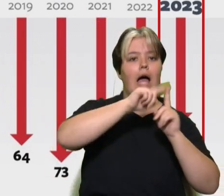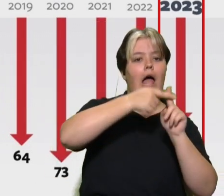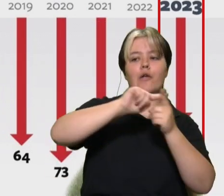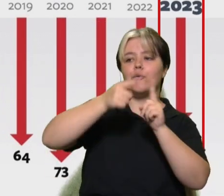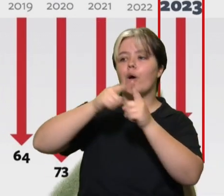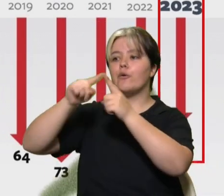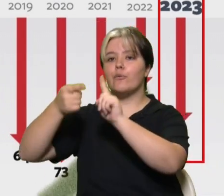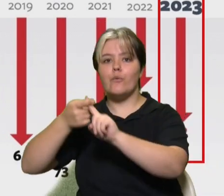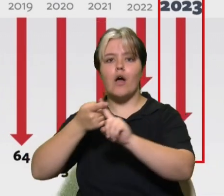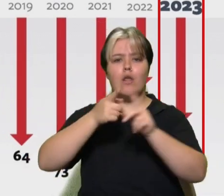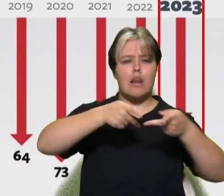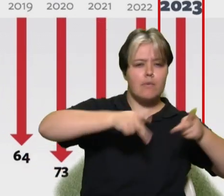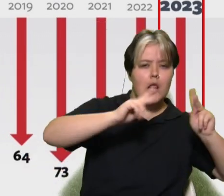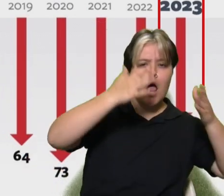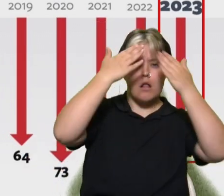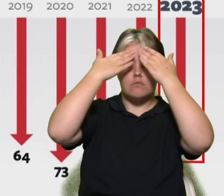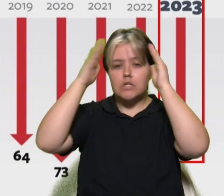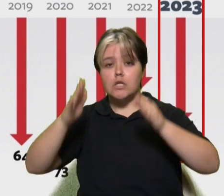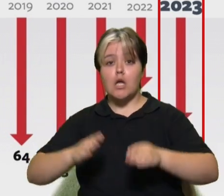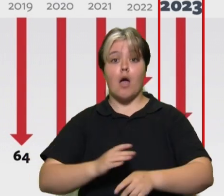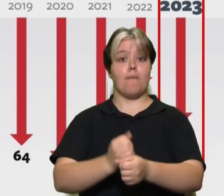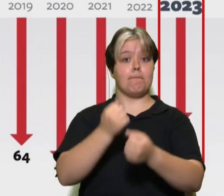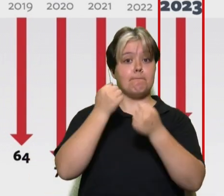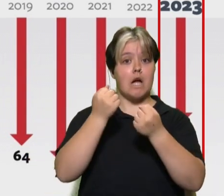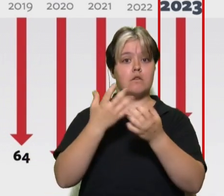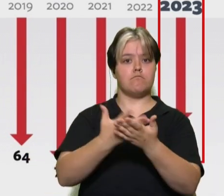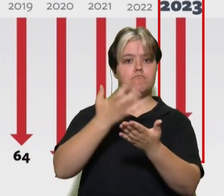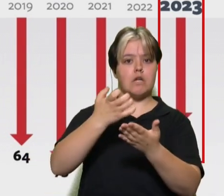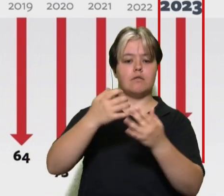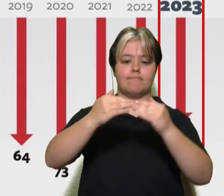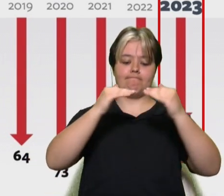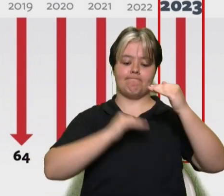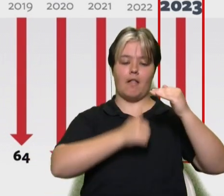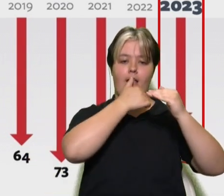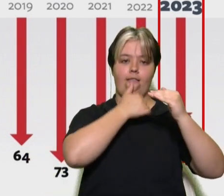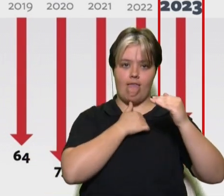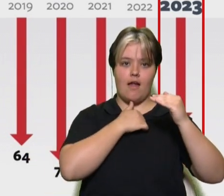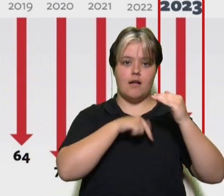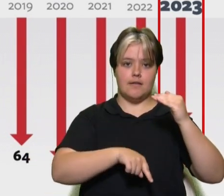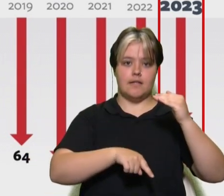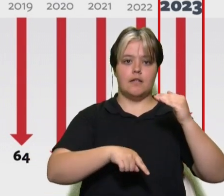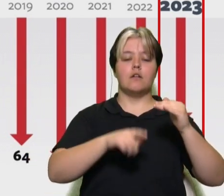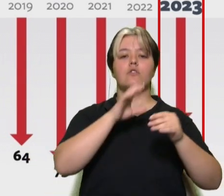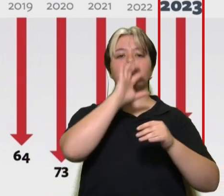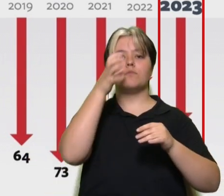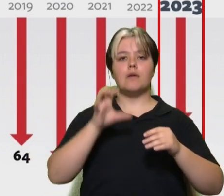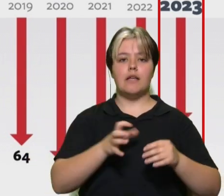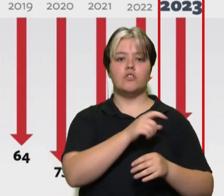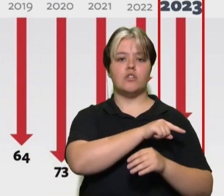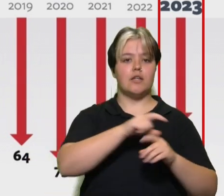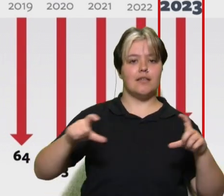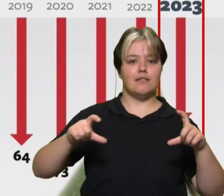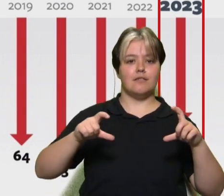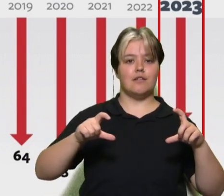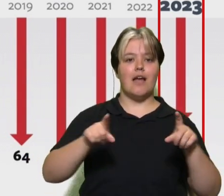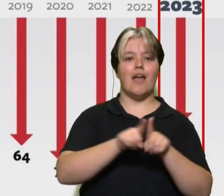year. Democracy, freedom are strengthened. And in red,